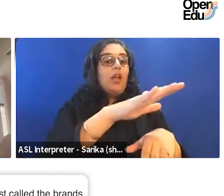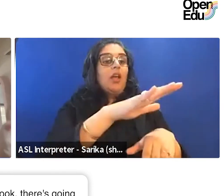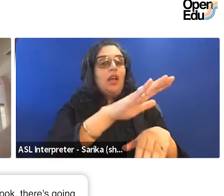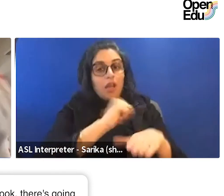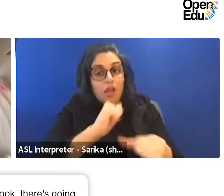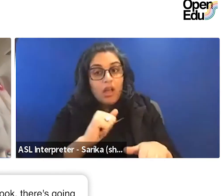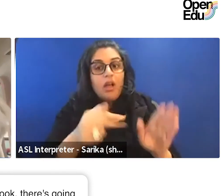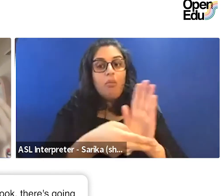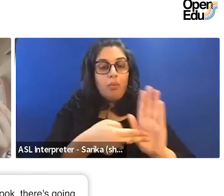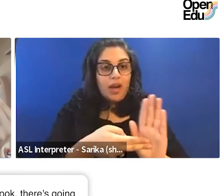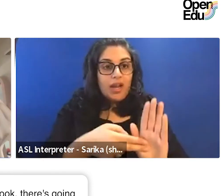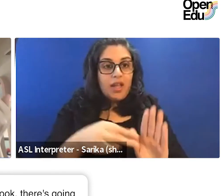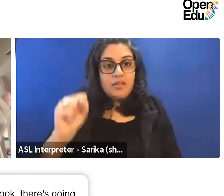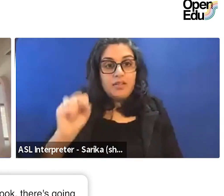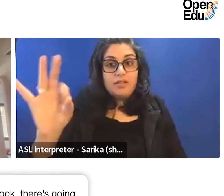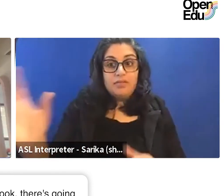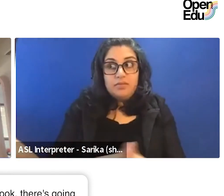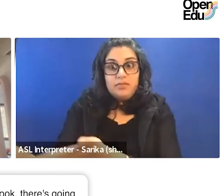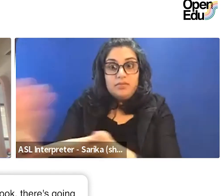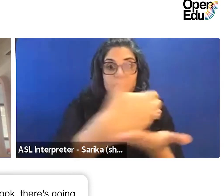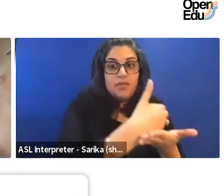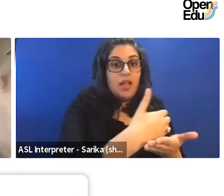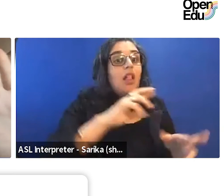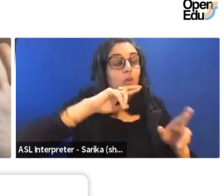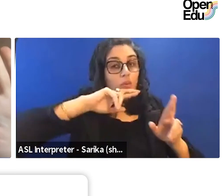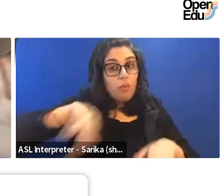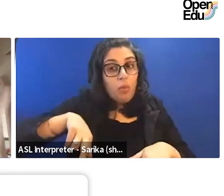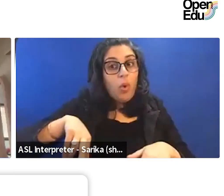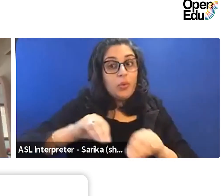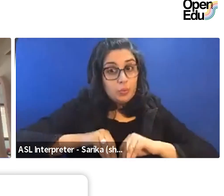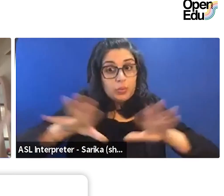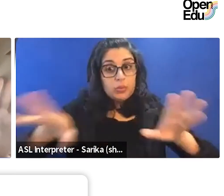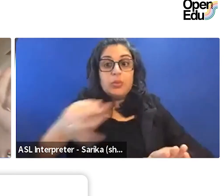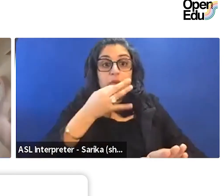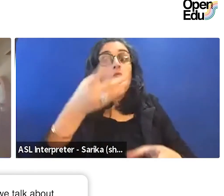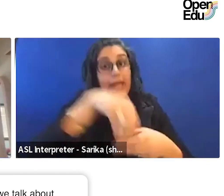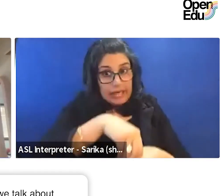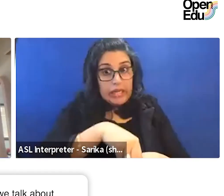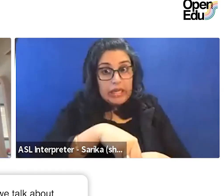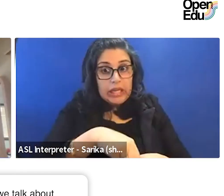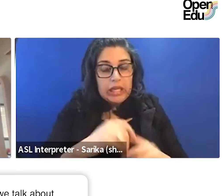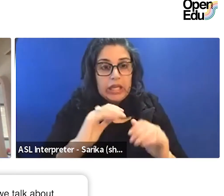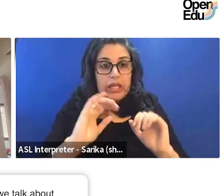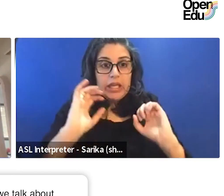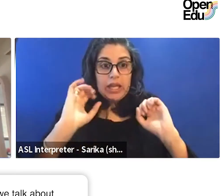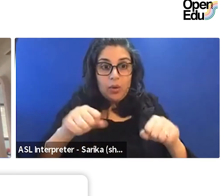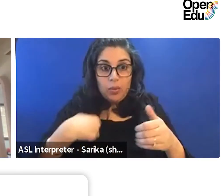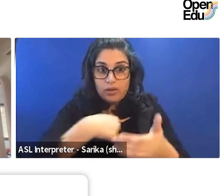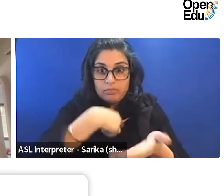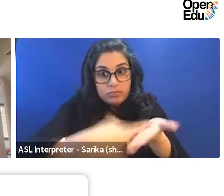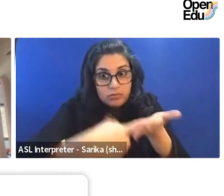Factory went in and said, look, there's going to be a report coming out soon. Here's the report. You're in it. Can we talk about you changing